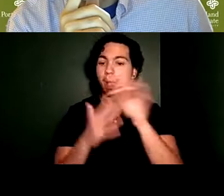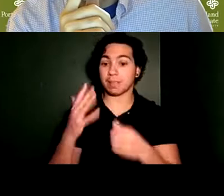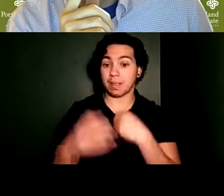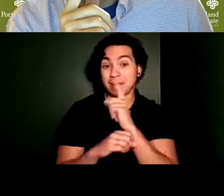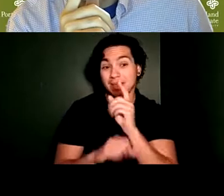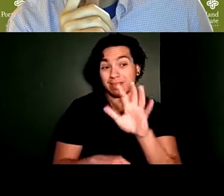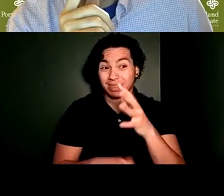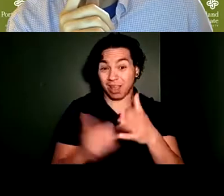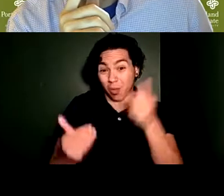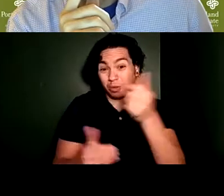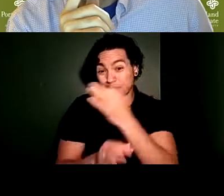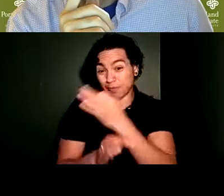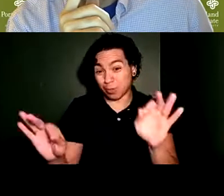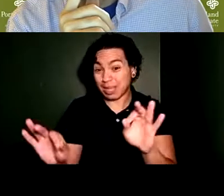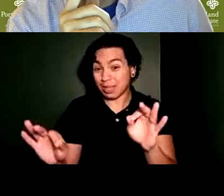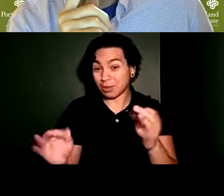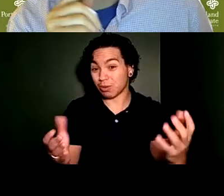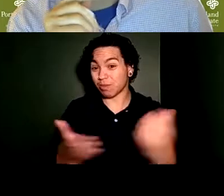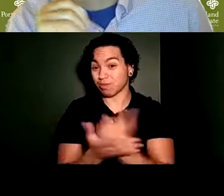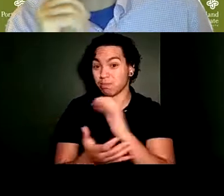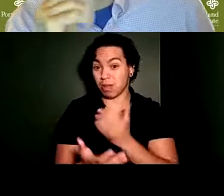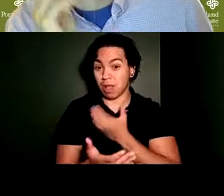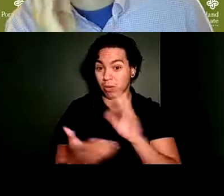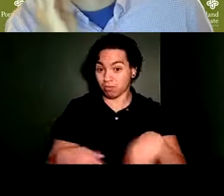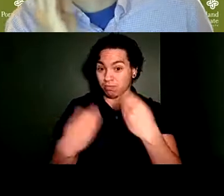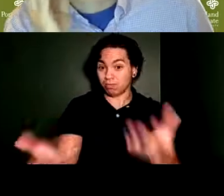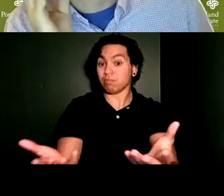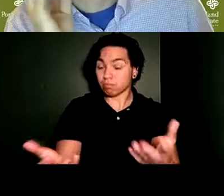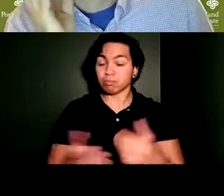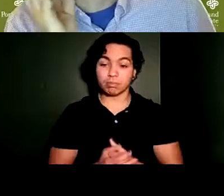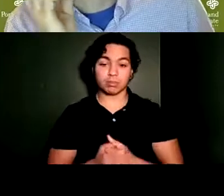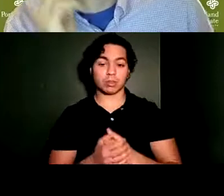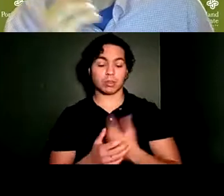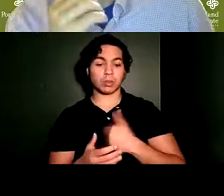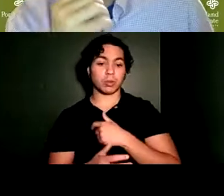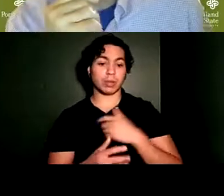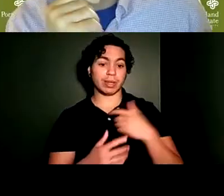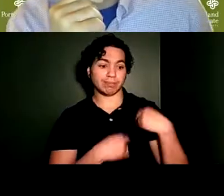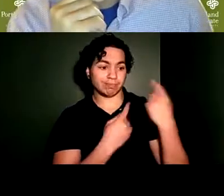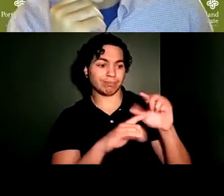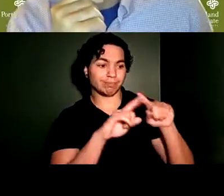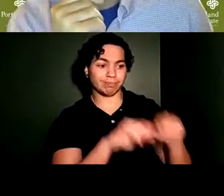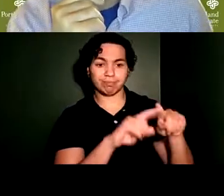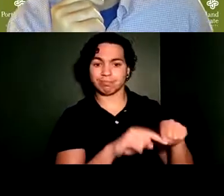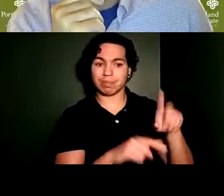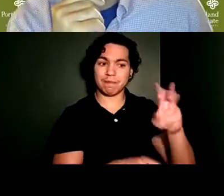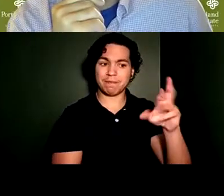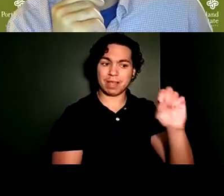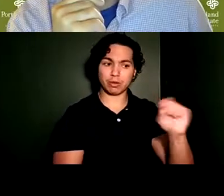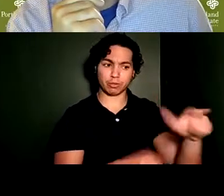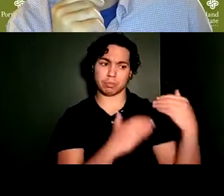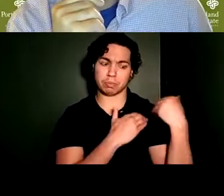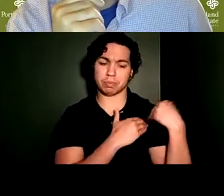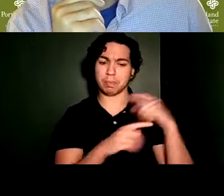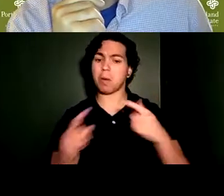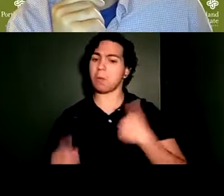And so as we lean on vendors to do it, I would just encourage cities to also dedicate a lot of resources